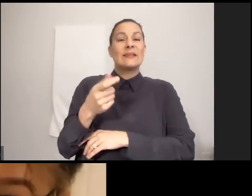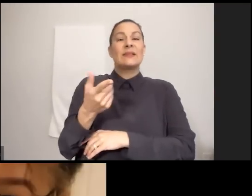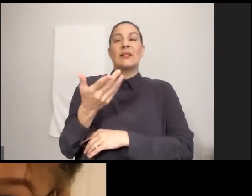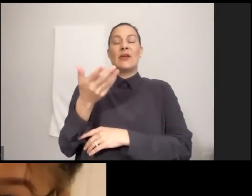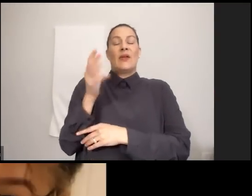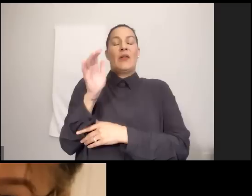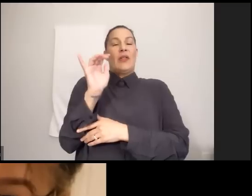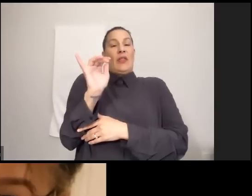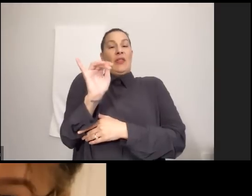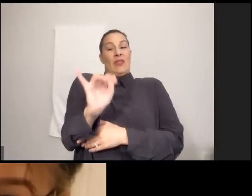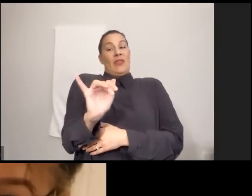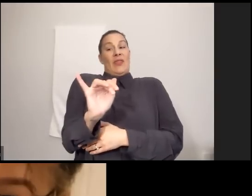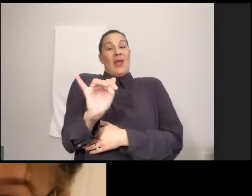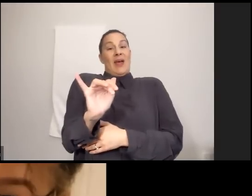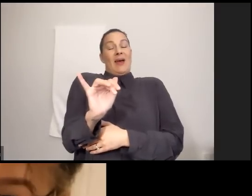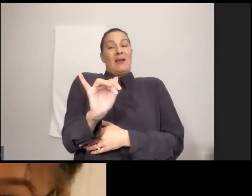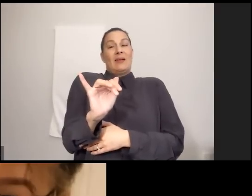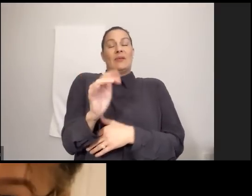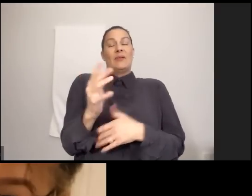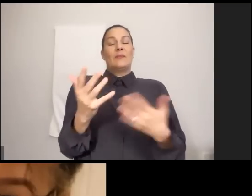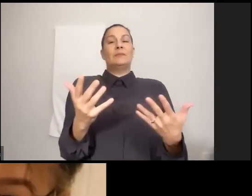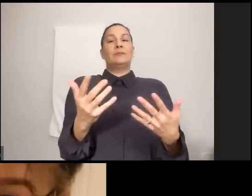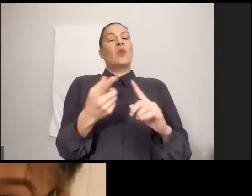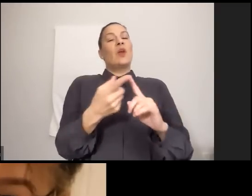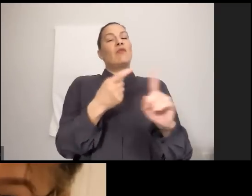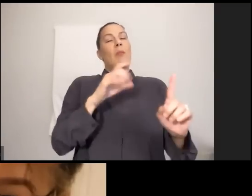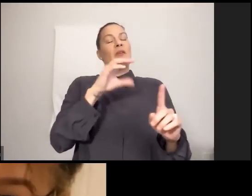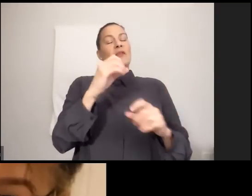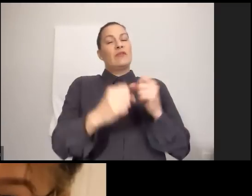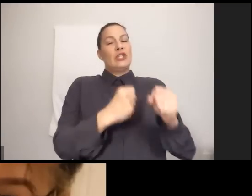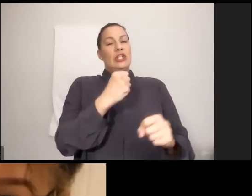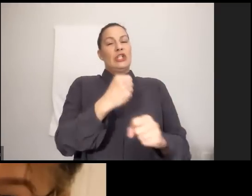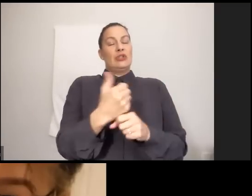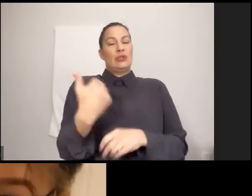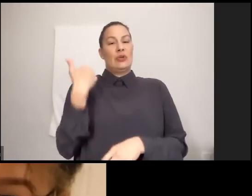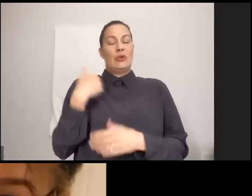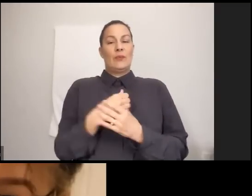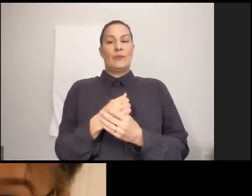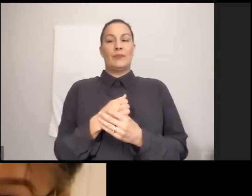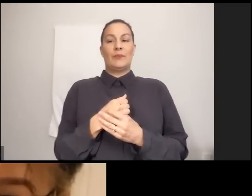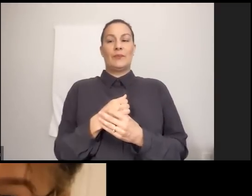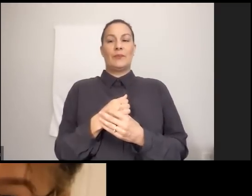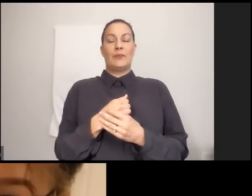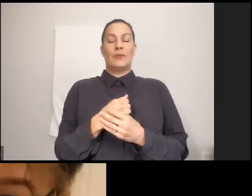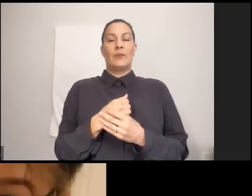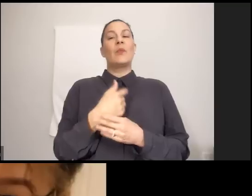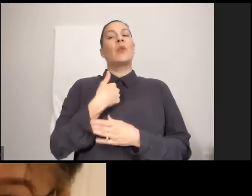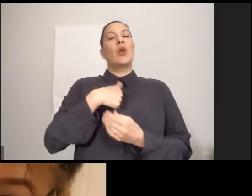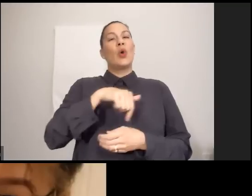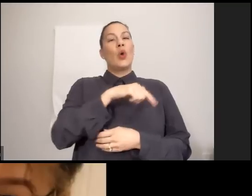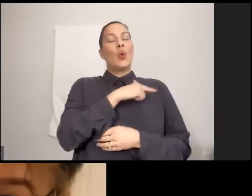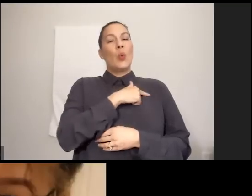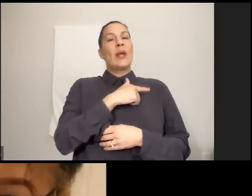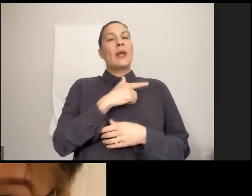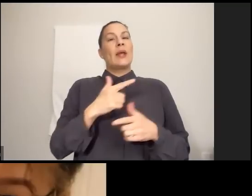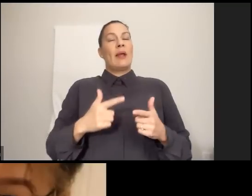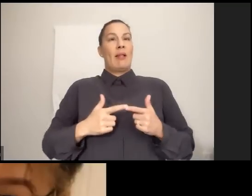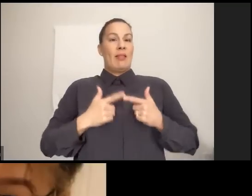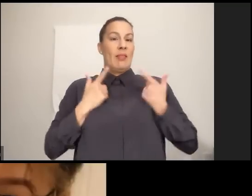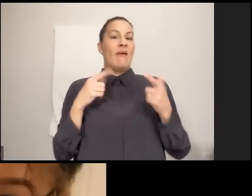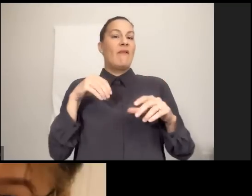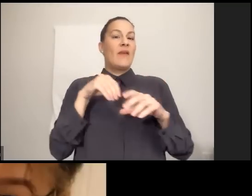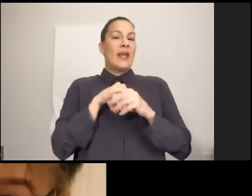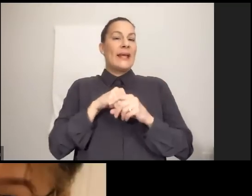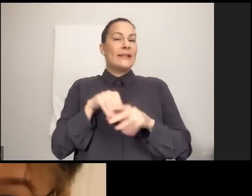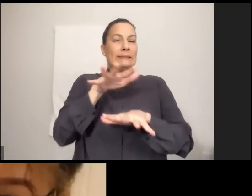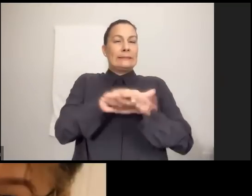Our point is this. We exist in a rich and messy, nuanced legacy from which to draw inspiration and lessons from, and